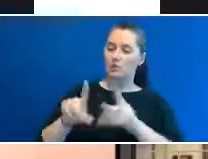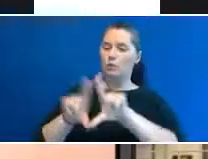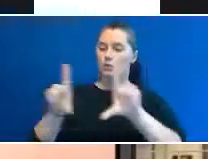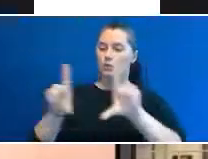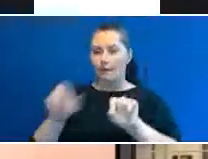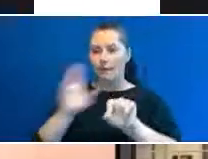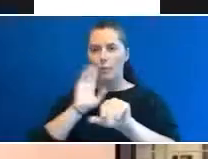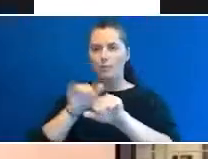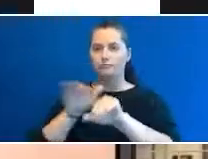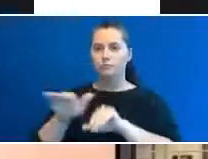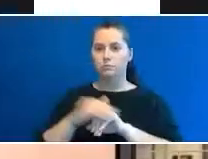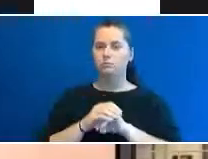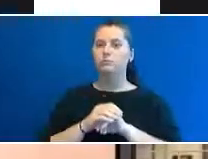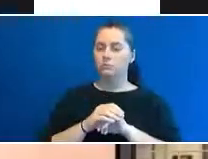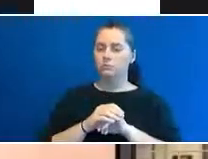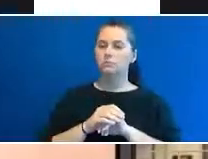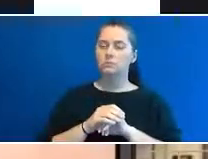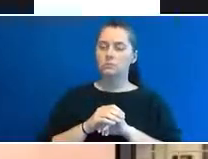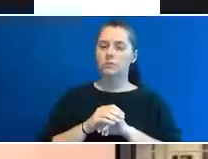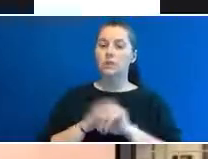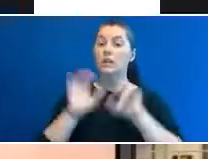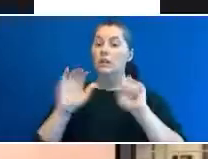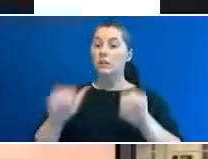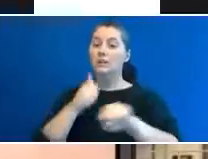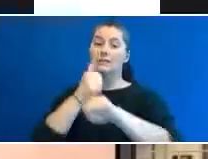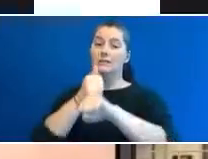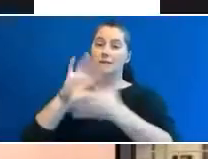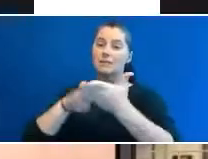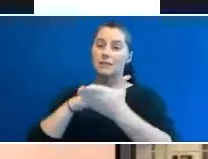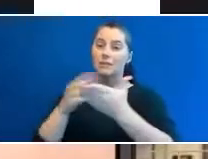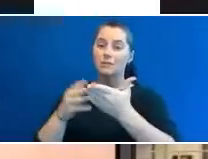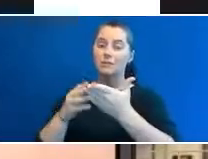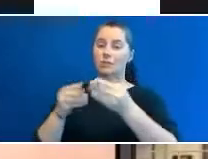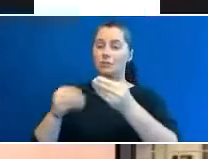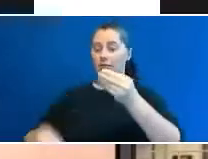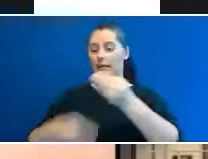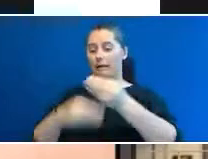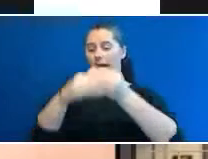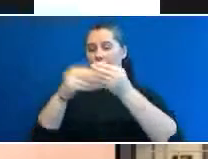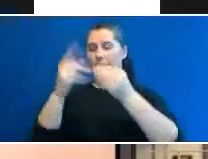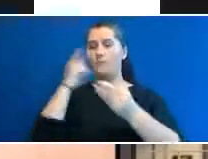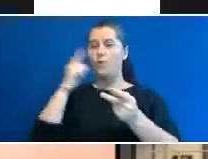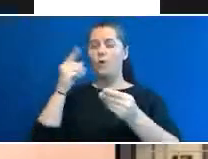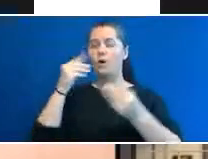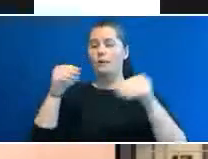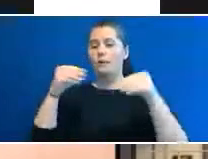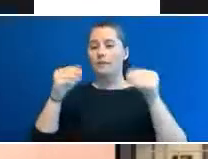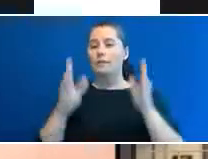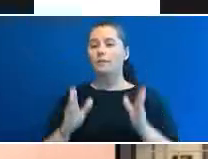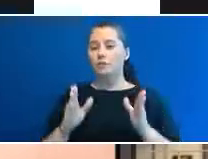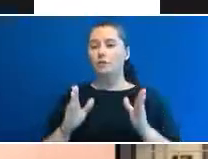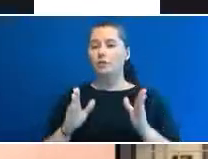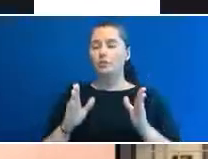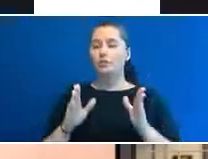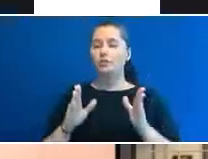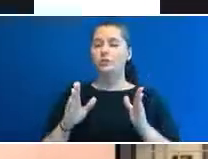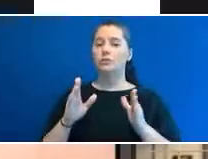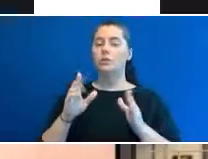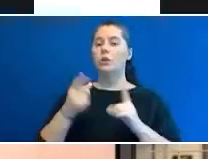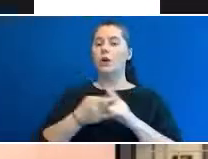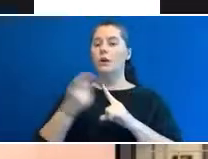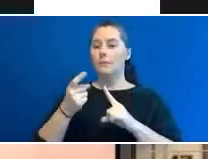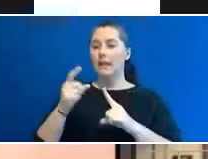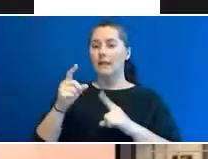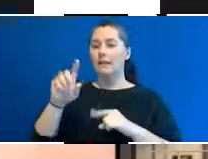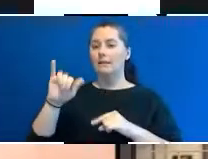So you can actually schedule these out, load up your vendors, automate the invoice by uploading your invoice and